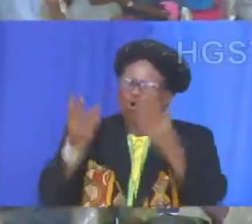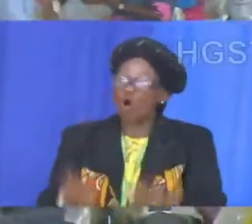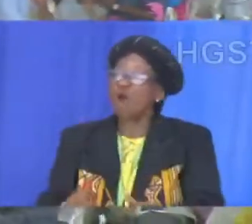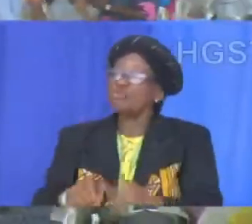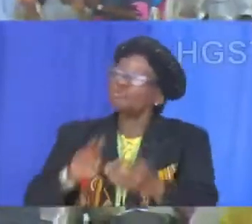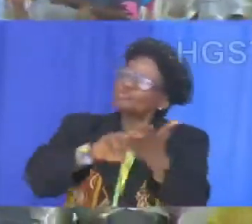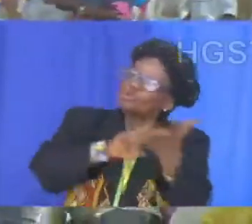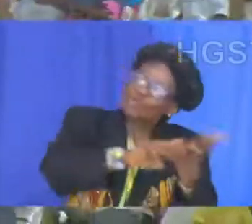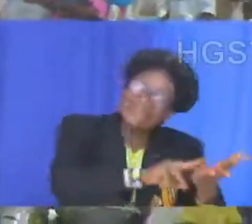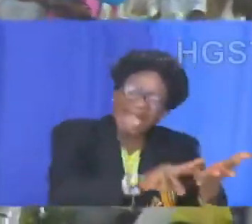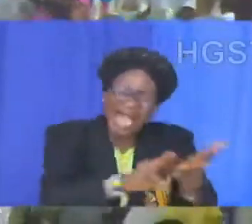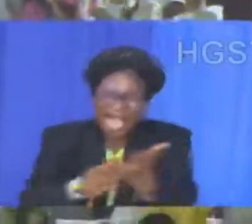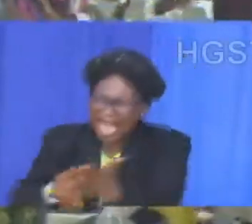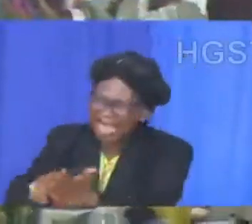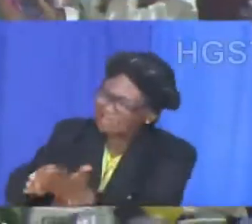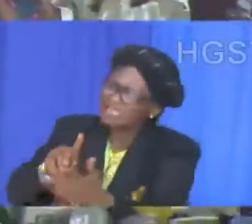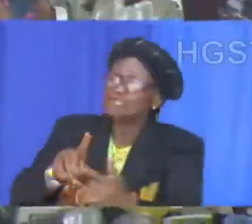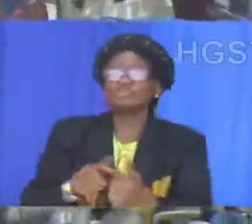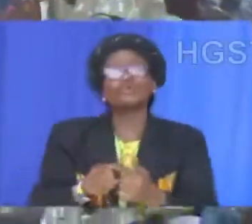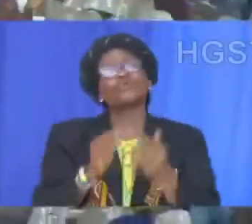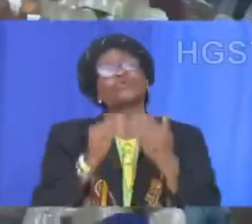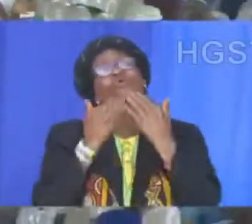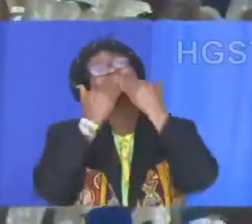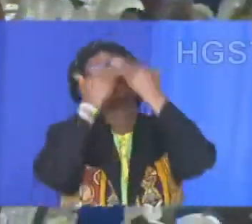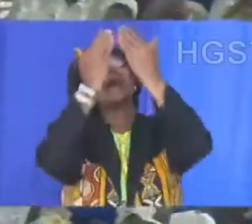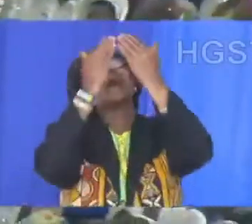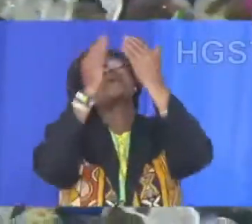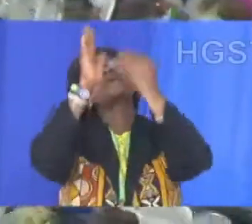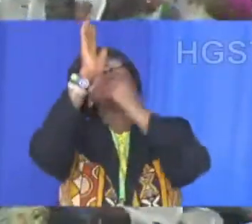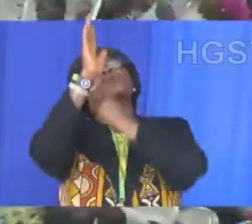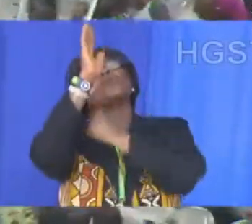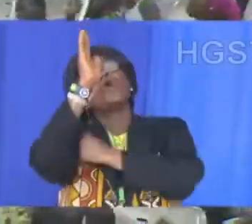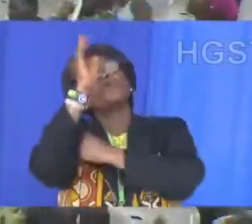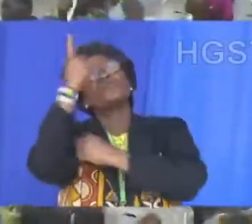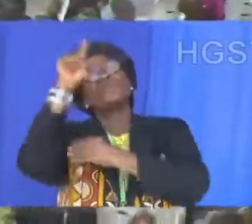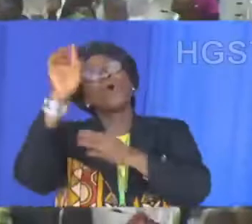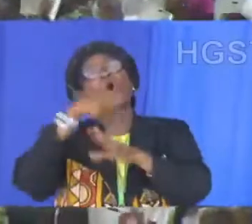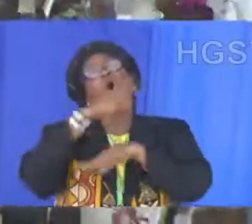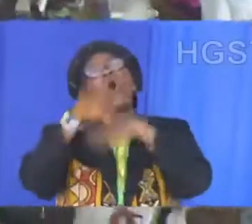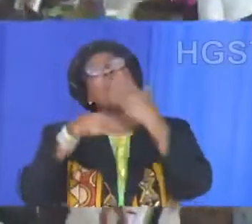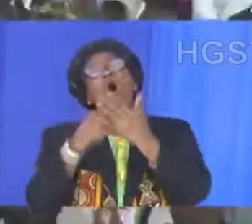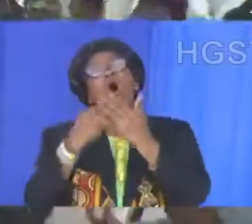in this year that is ending? Anyone at all who has